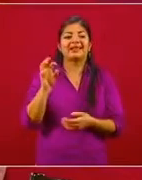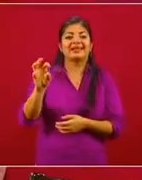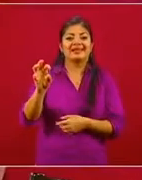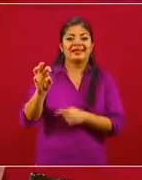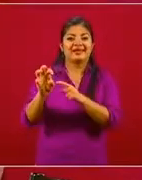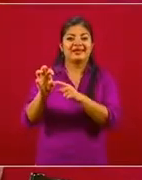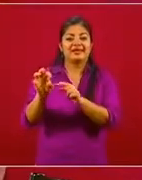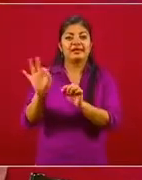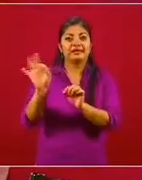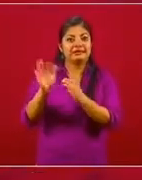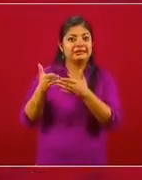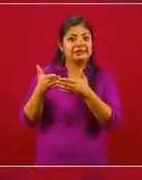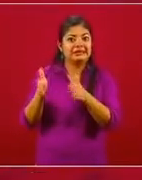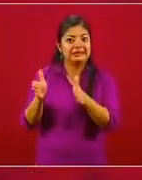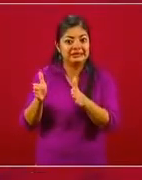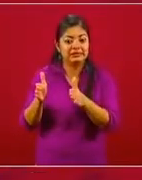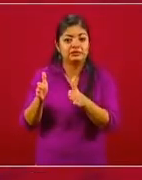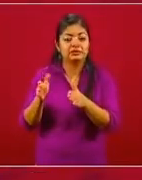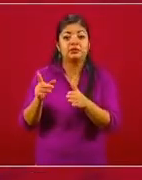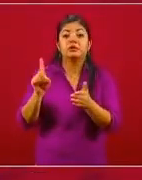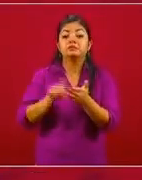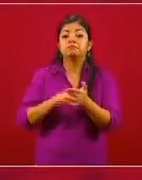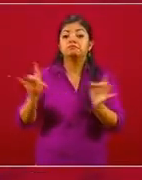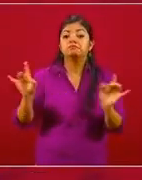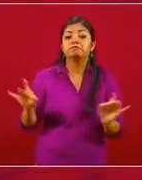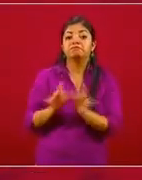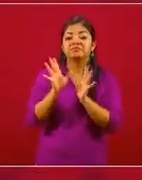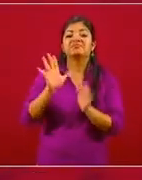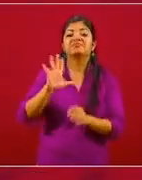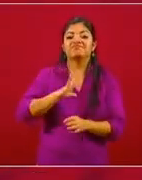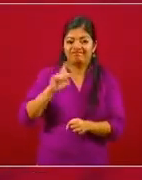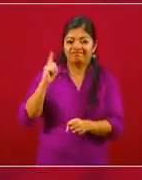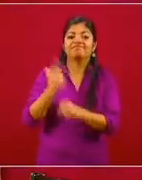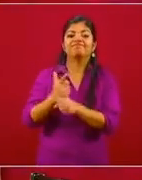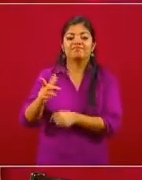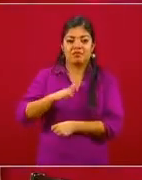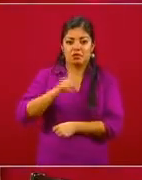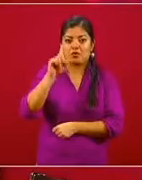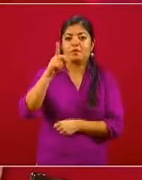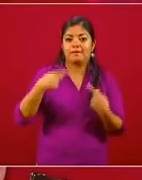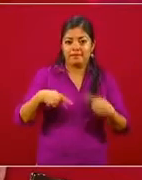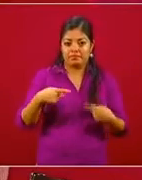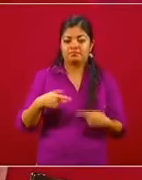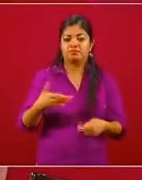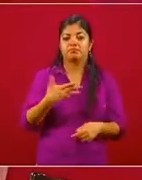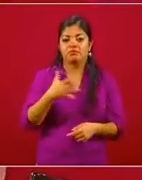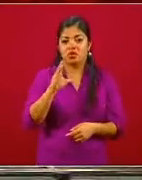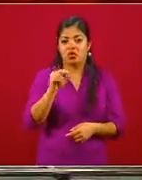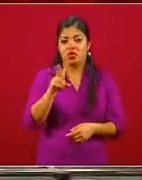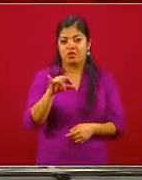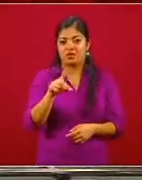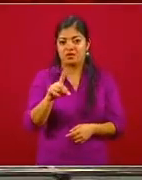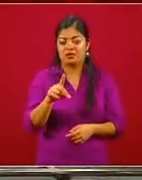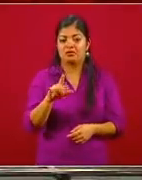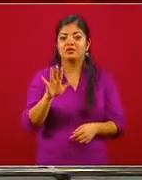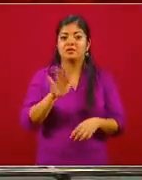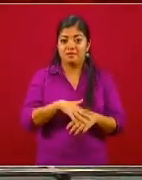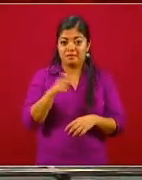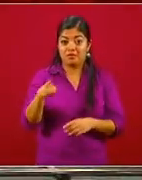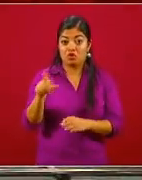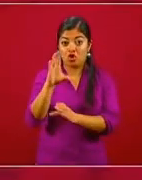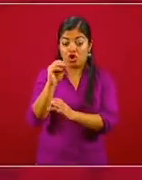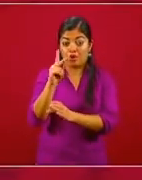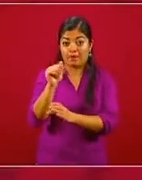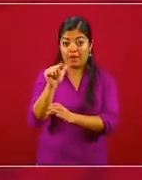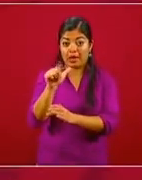Copala is currently, or was, the municipality of Copala had been listed as a